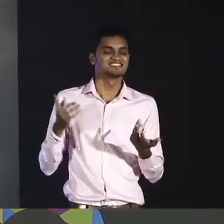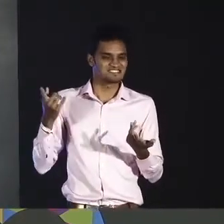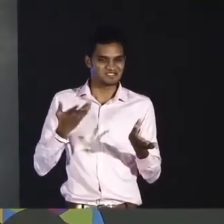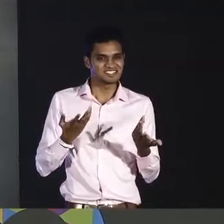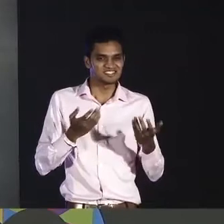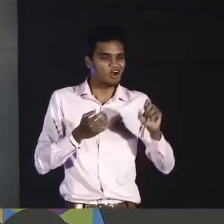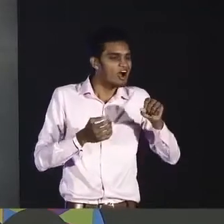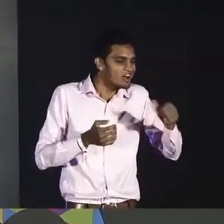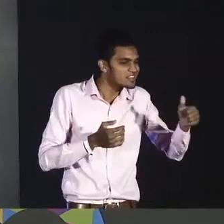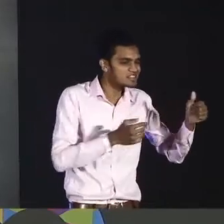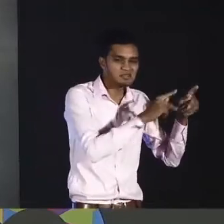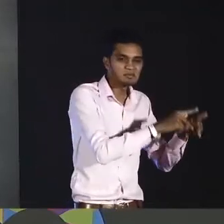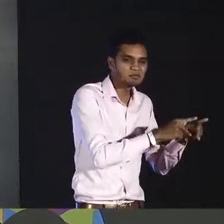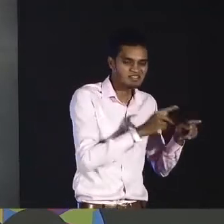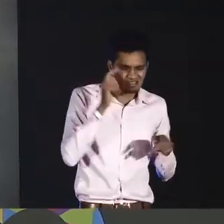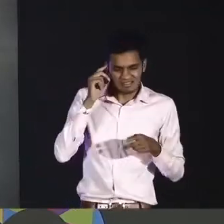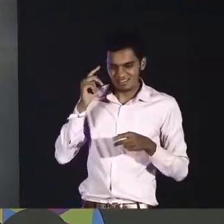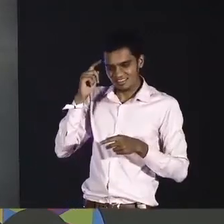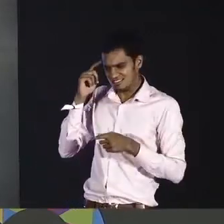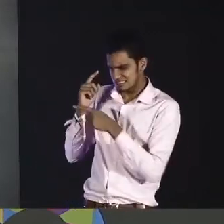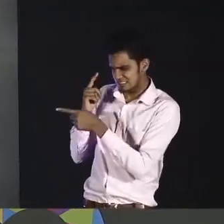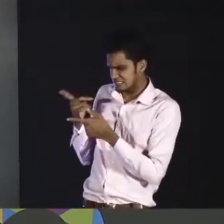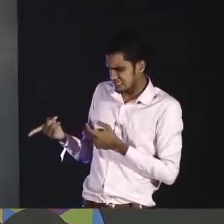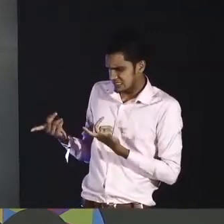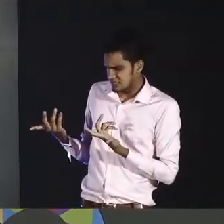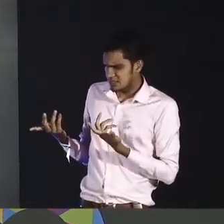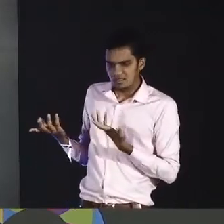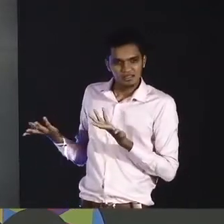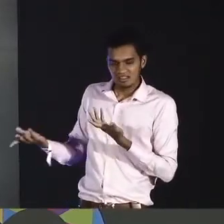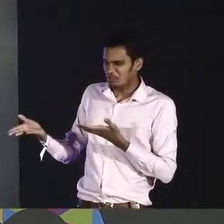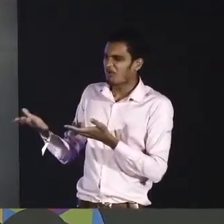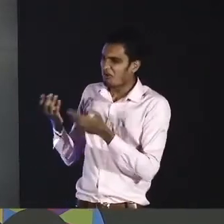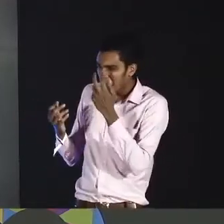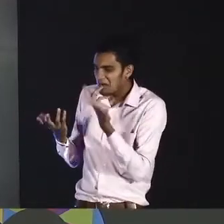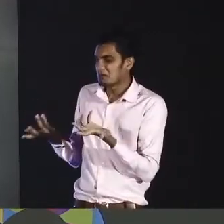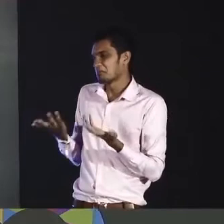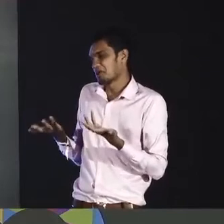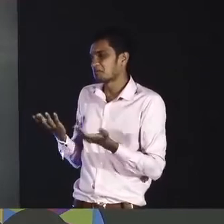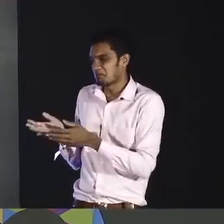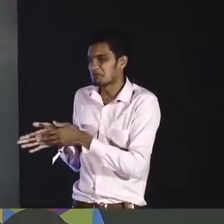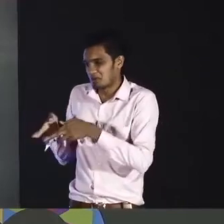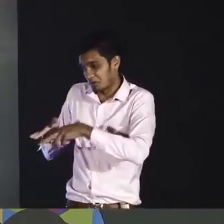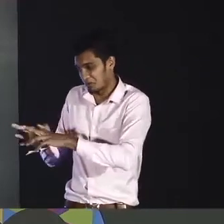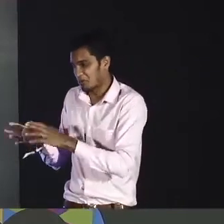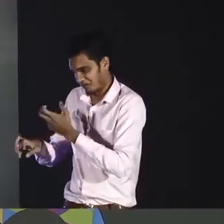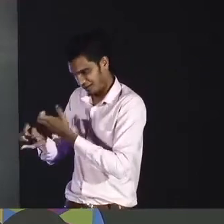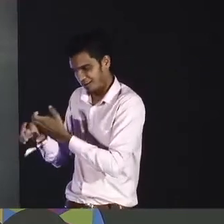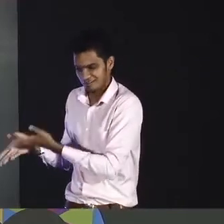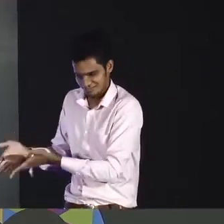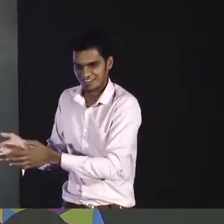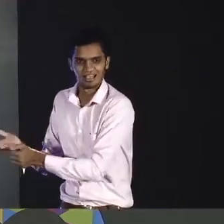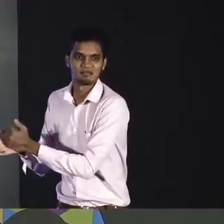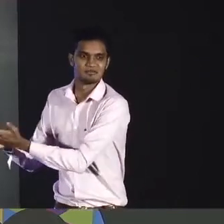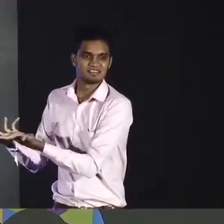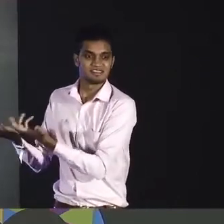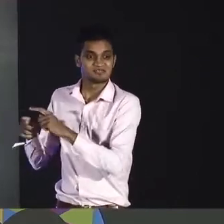could have just asked her. And by just asking her a small question, "How do I help you?" he would have avoided all that rigmarole which